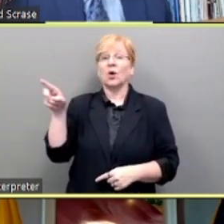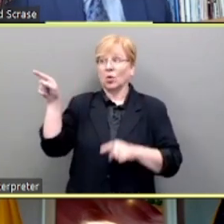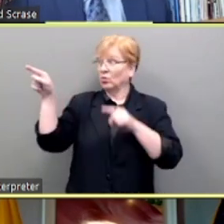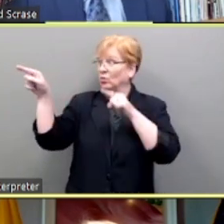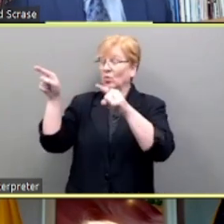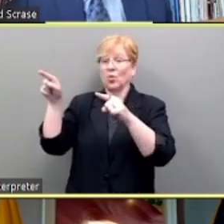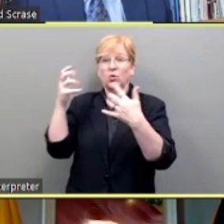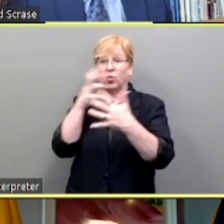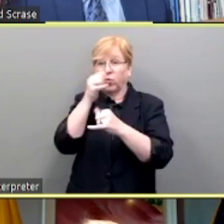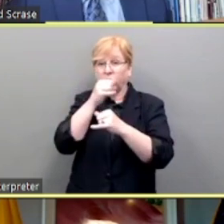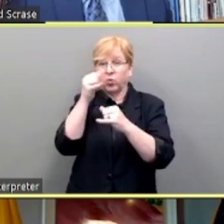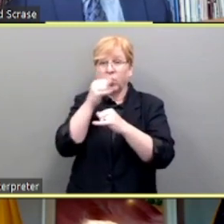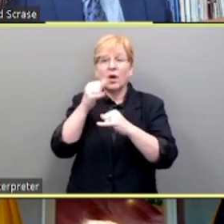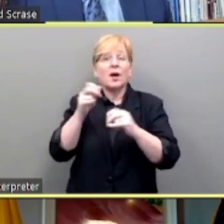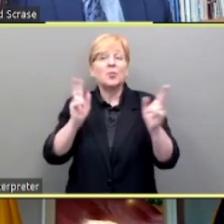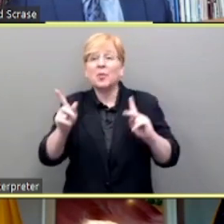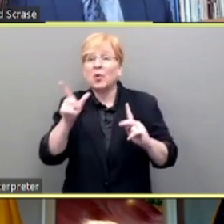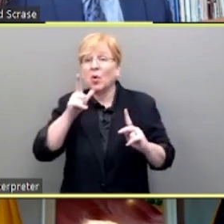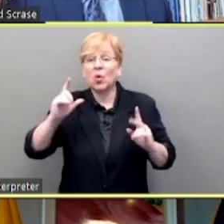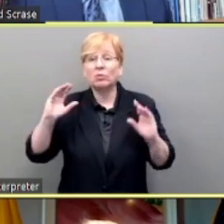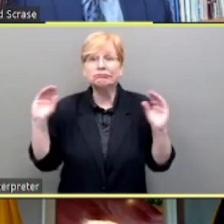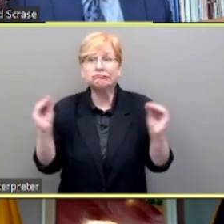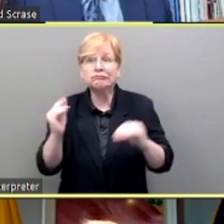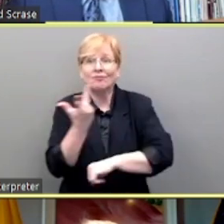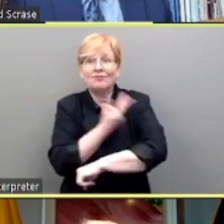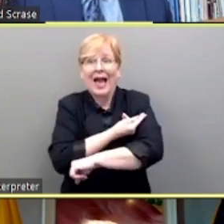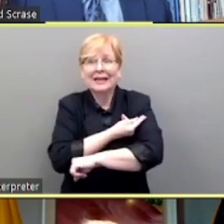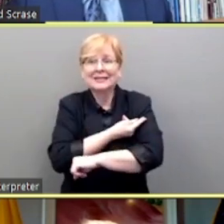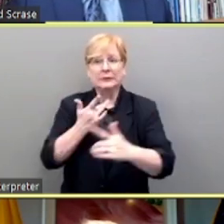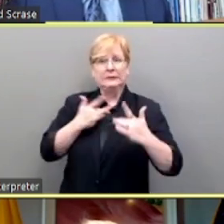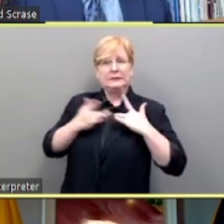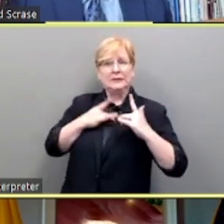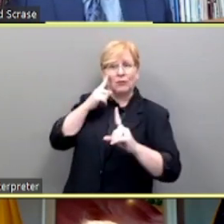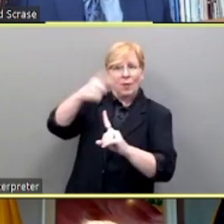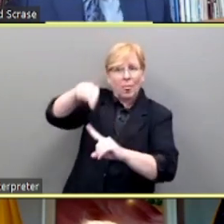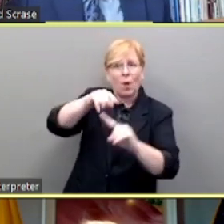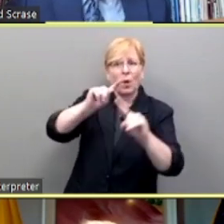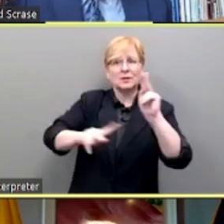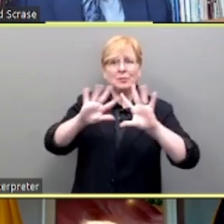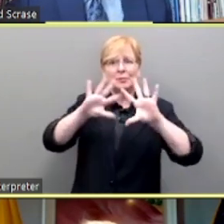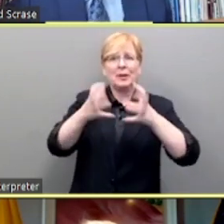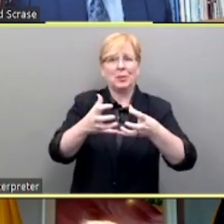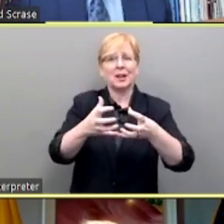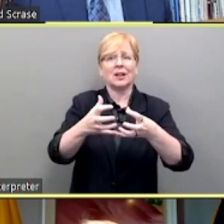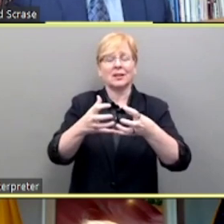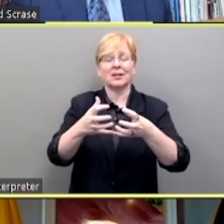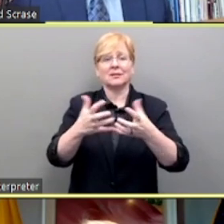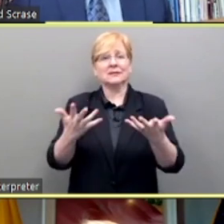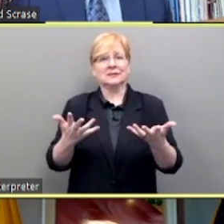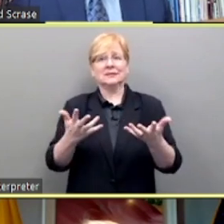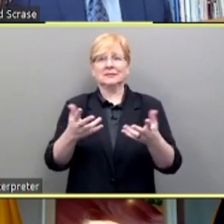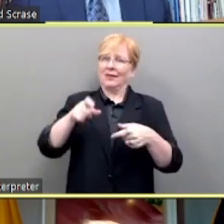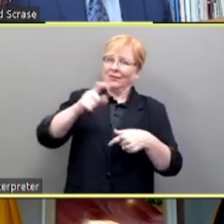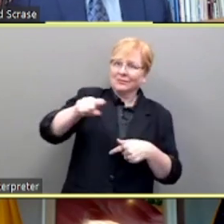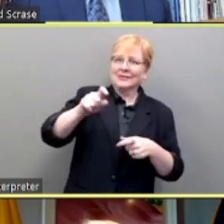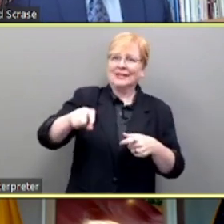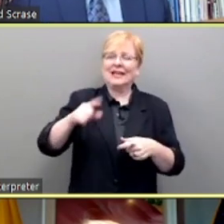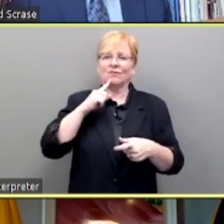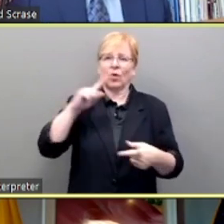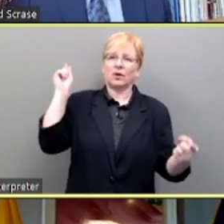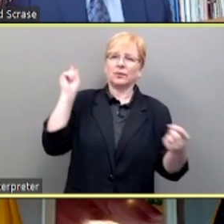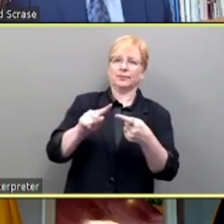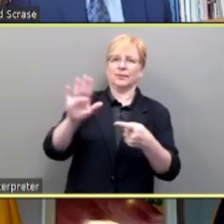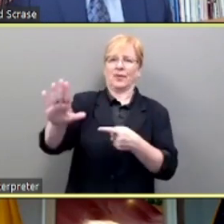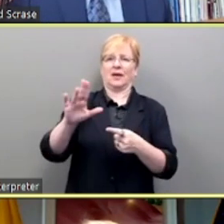concern. And again, the vaccine is what we need, what we all need to prevent infection. Next slide.